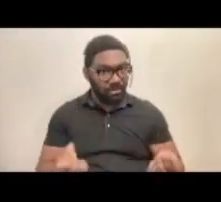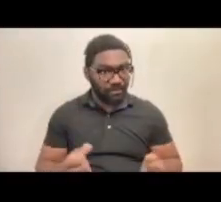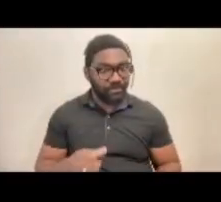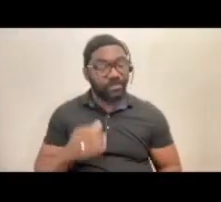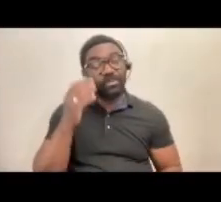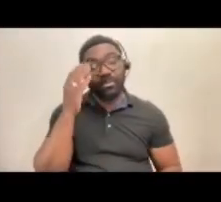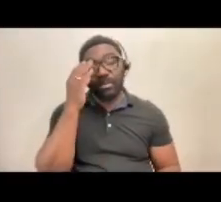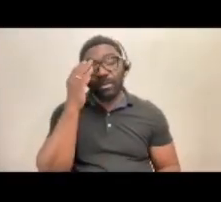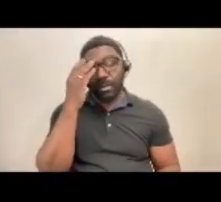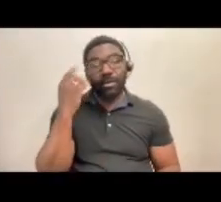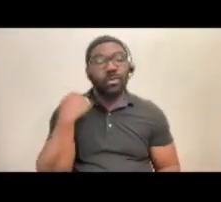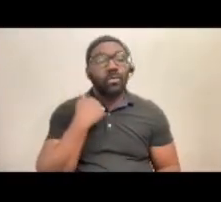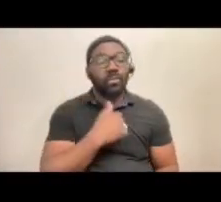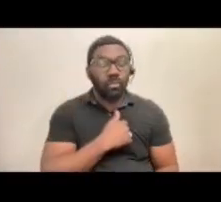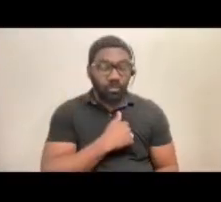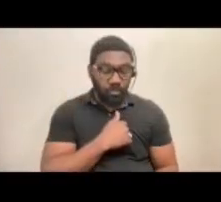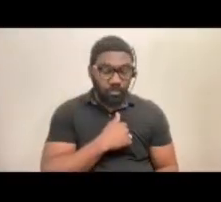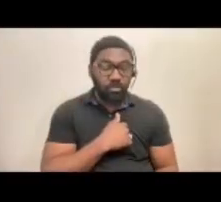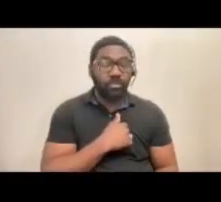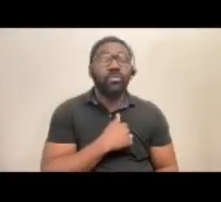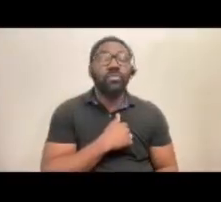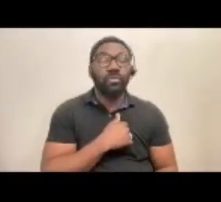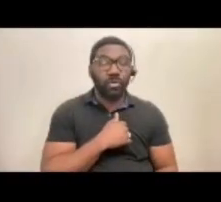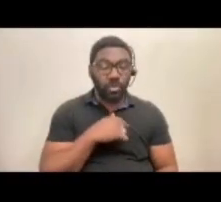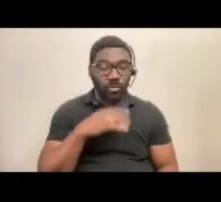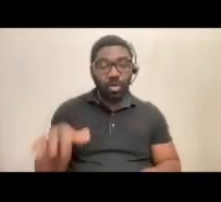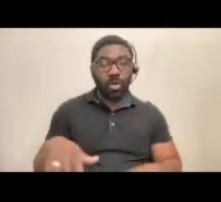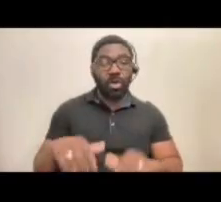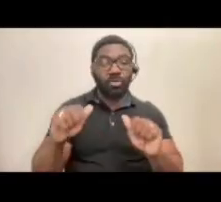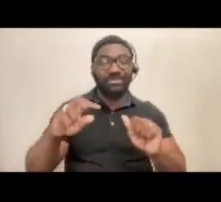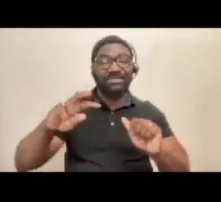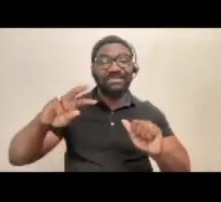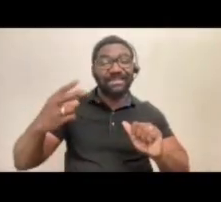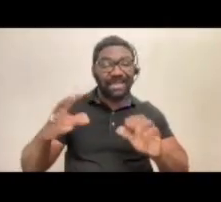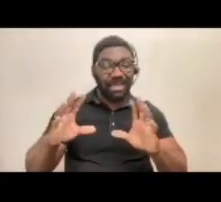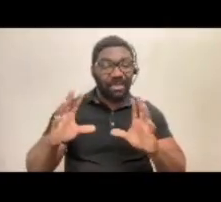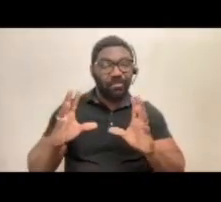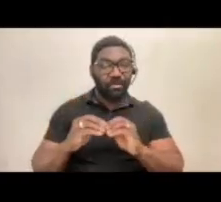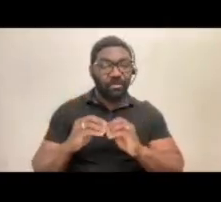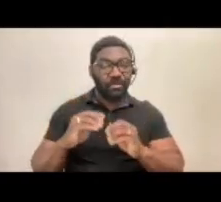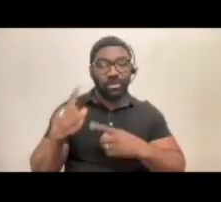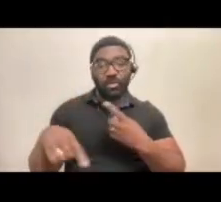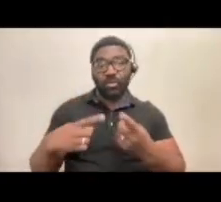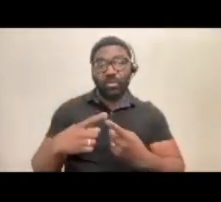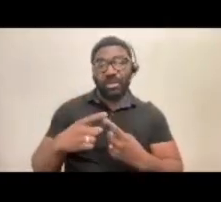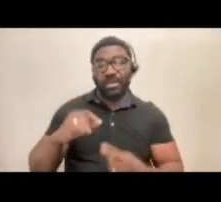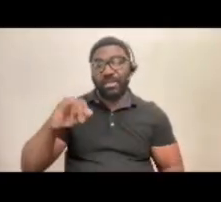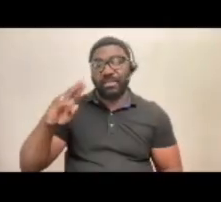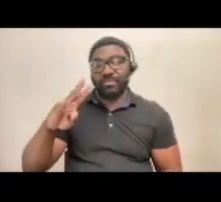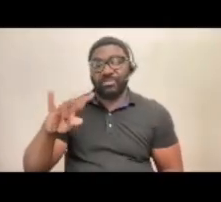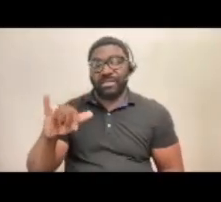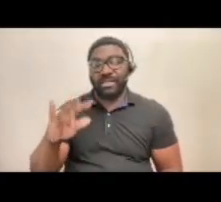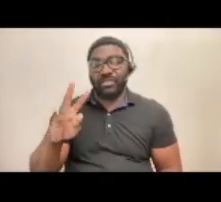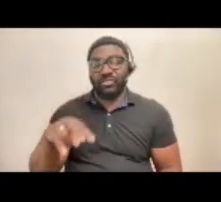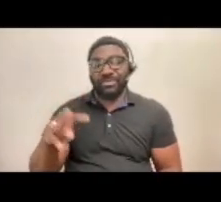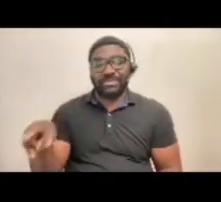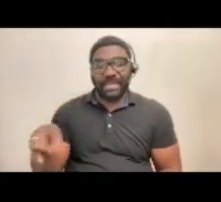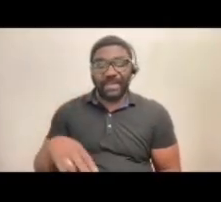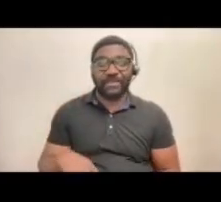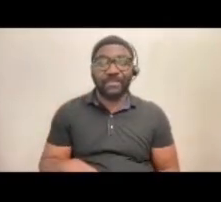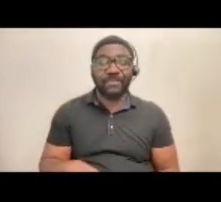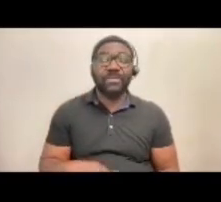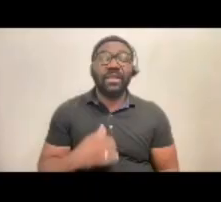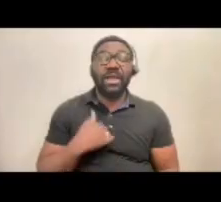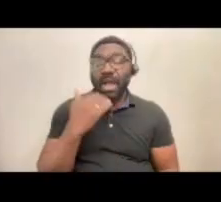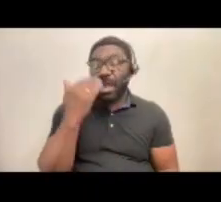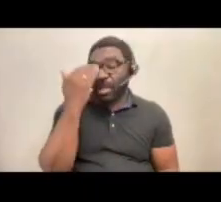also be hosting the second of this webinar series on July 22nd. So I know that what you really